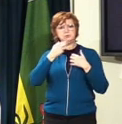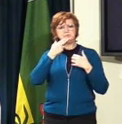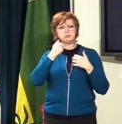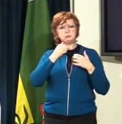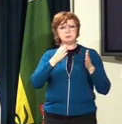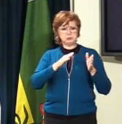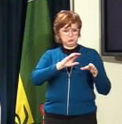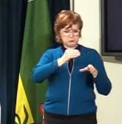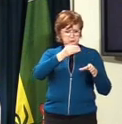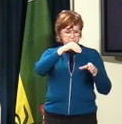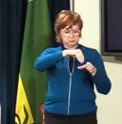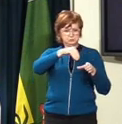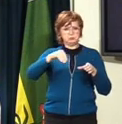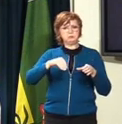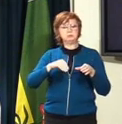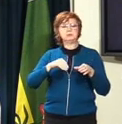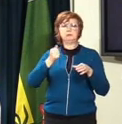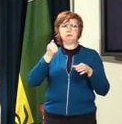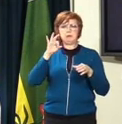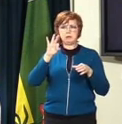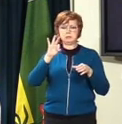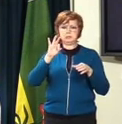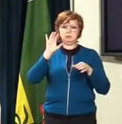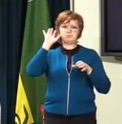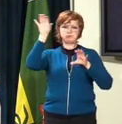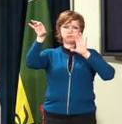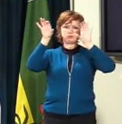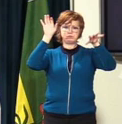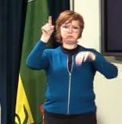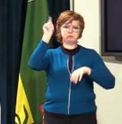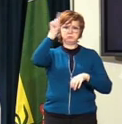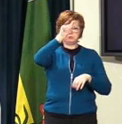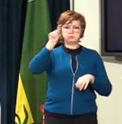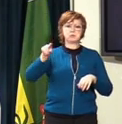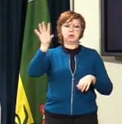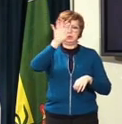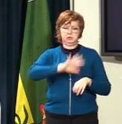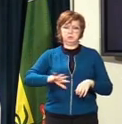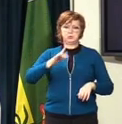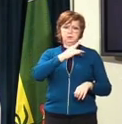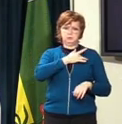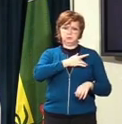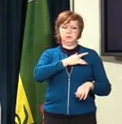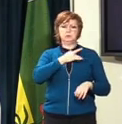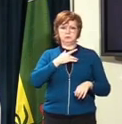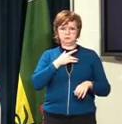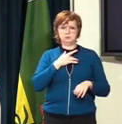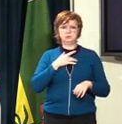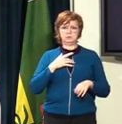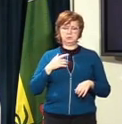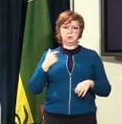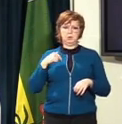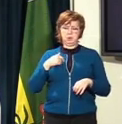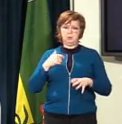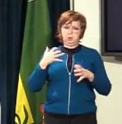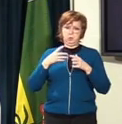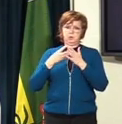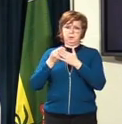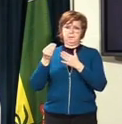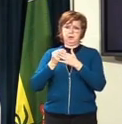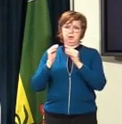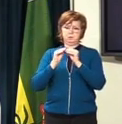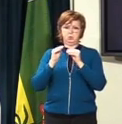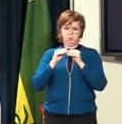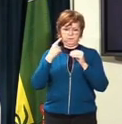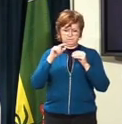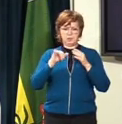people having to travel as far, because there's testing available in their own communities. And we are working with Gene Expert to continue to expand the access to